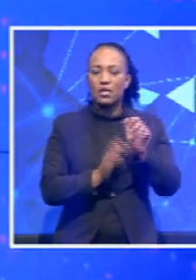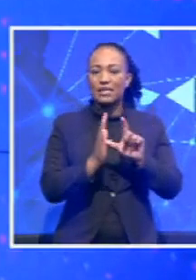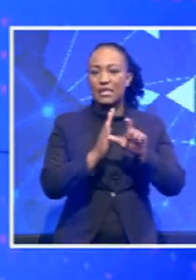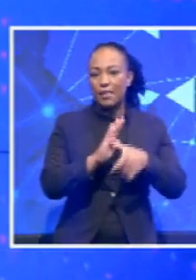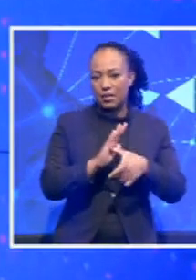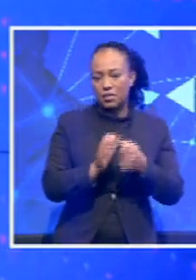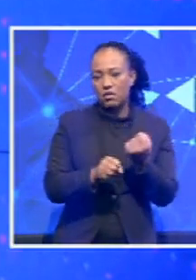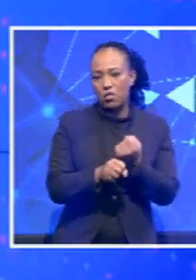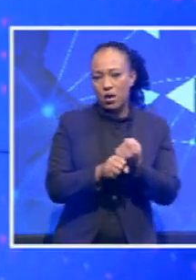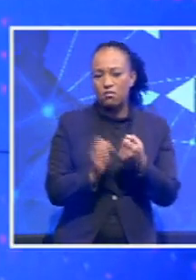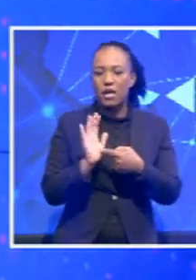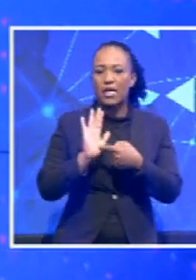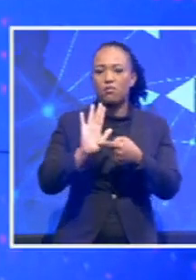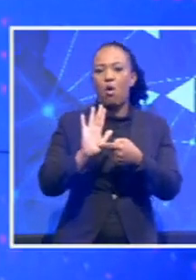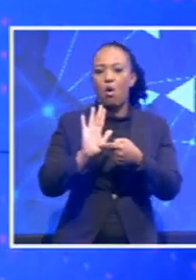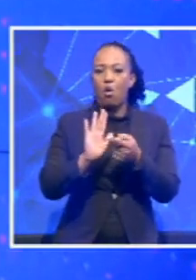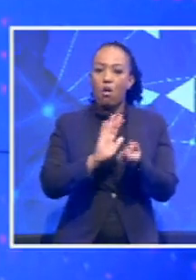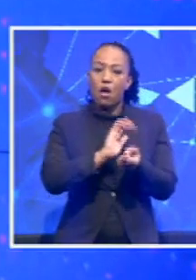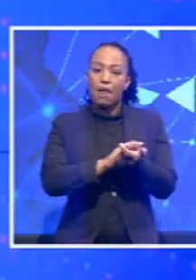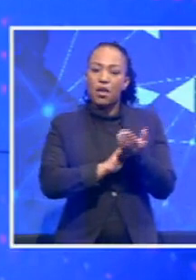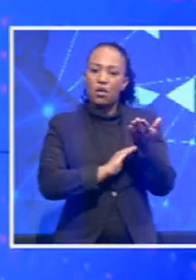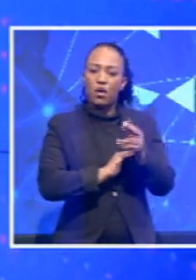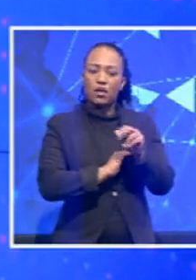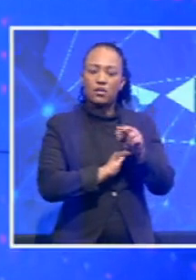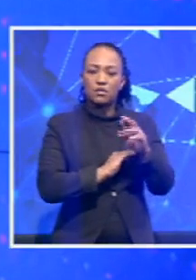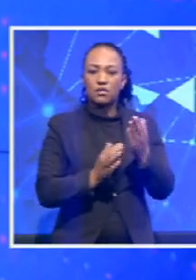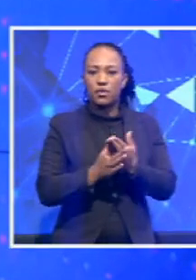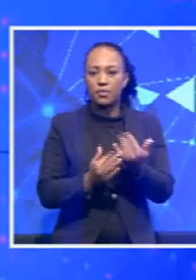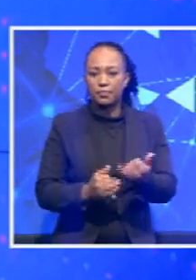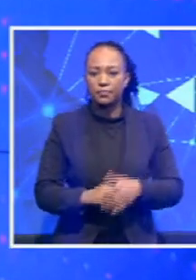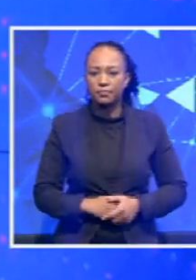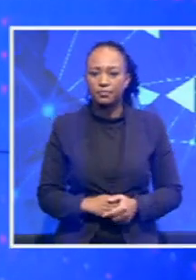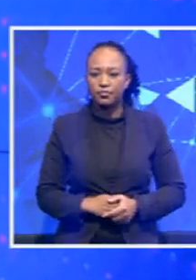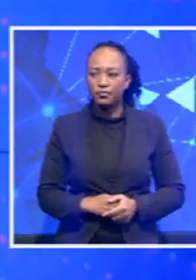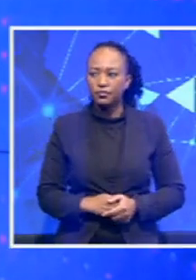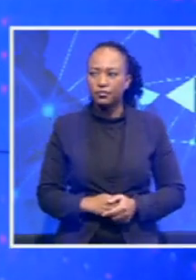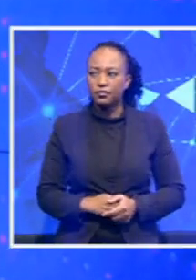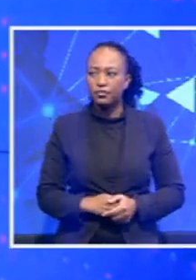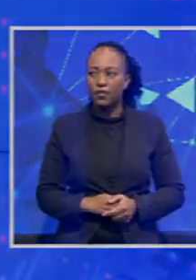Disability Career Expo that's currently underway in Nasrec. A quick break. We'll be back in a moment.